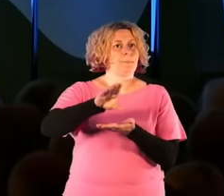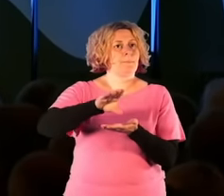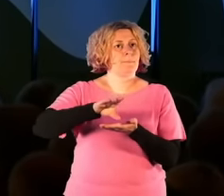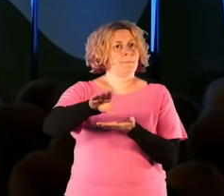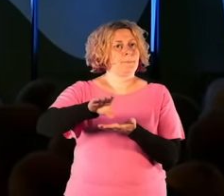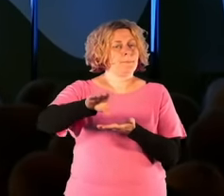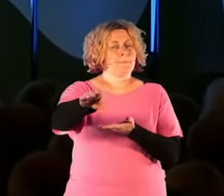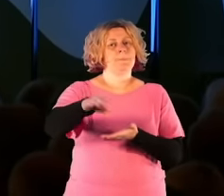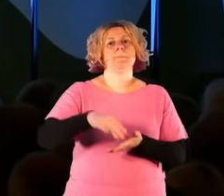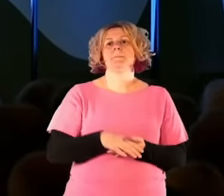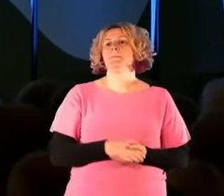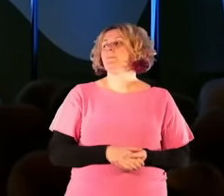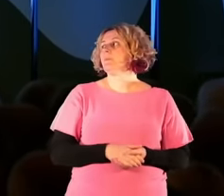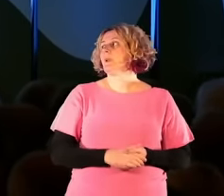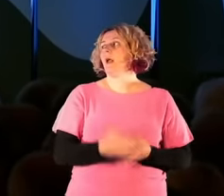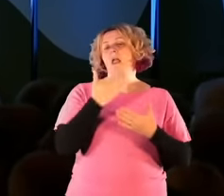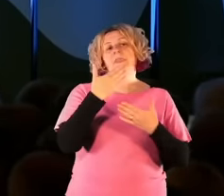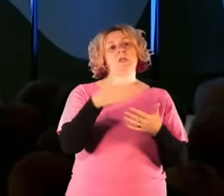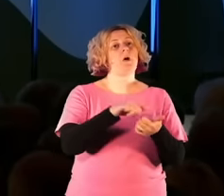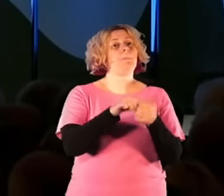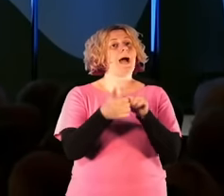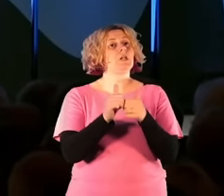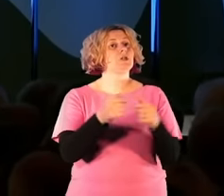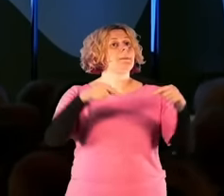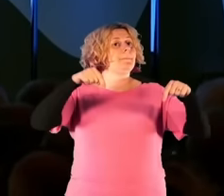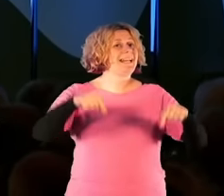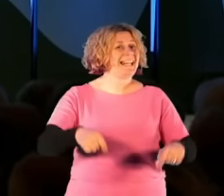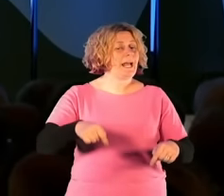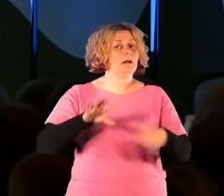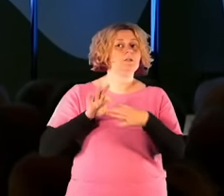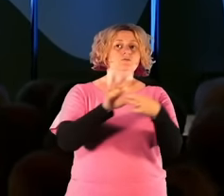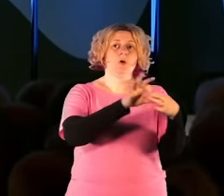your partnership, both in being here, joining with us, but also in